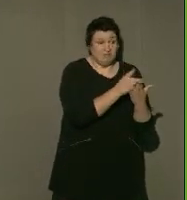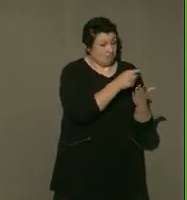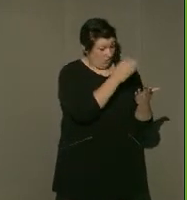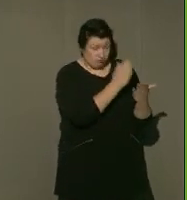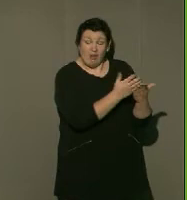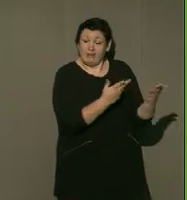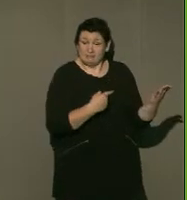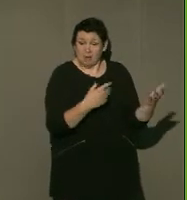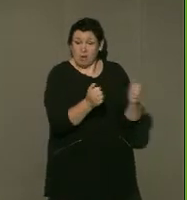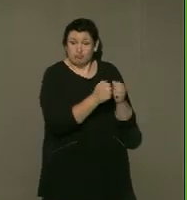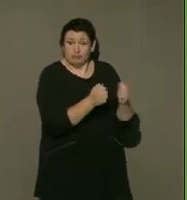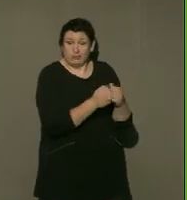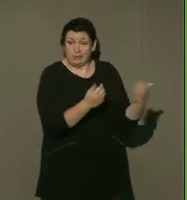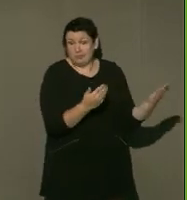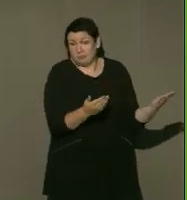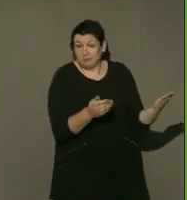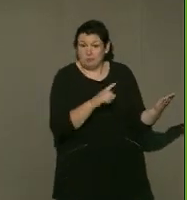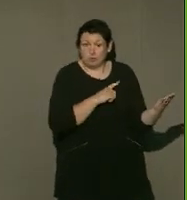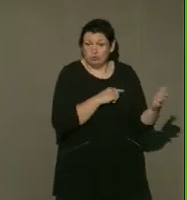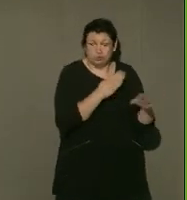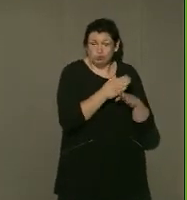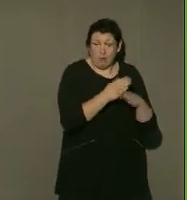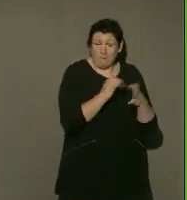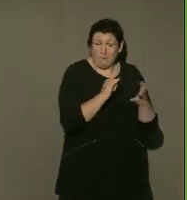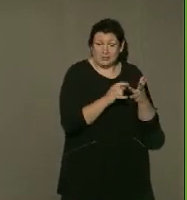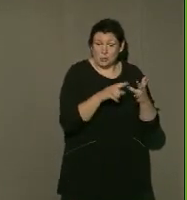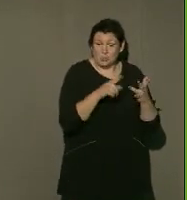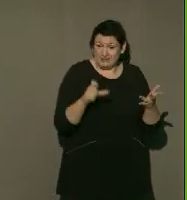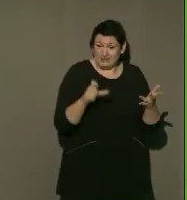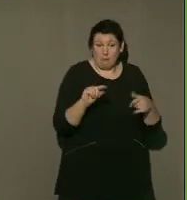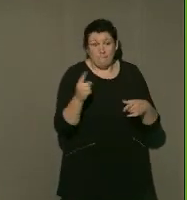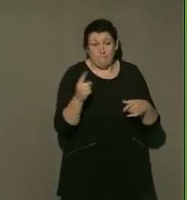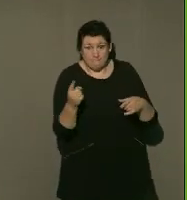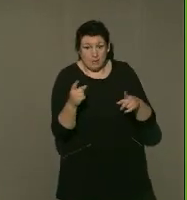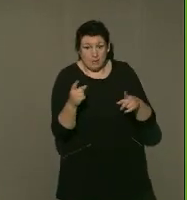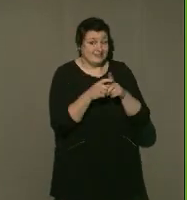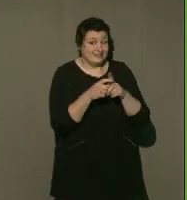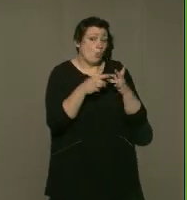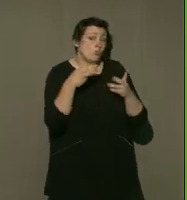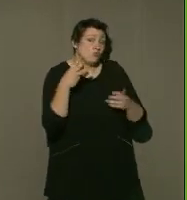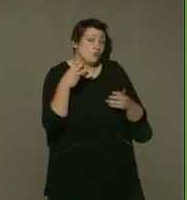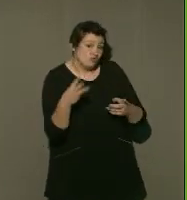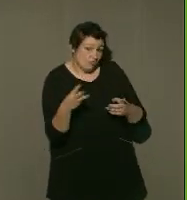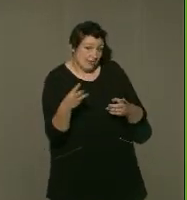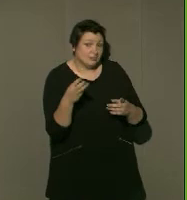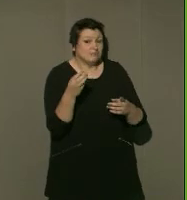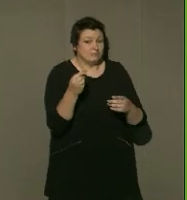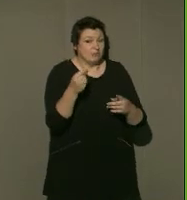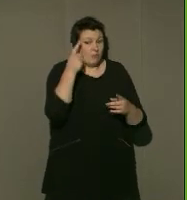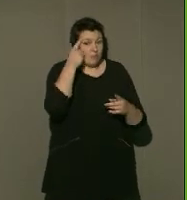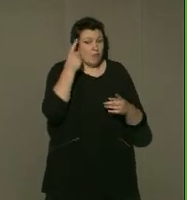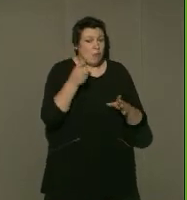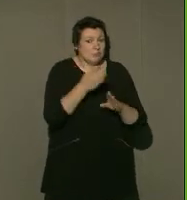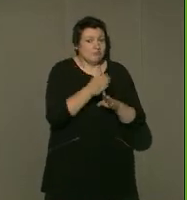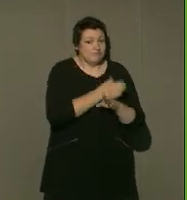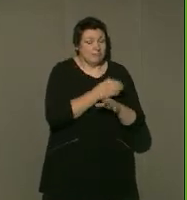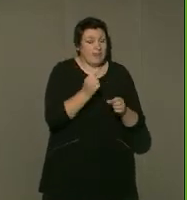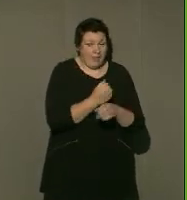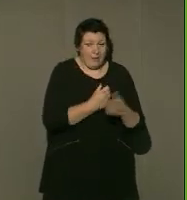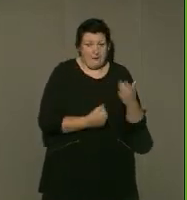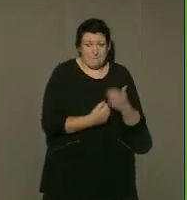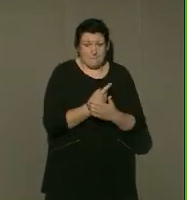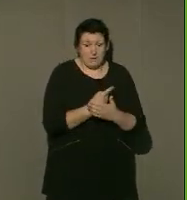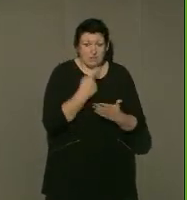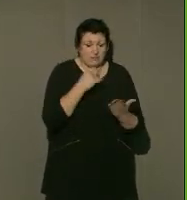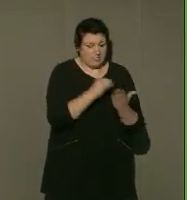because Can that's you wind not the up, job please, of SOC. Whereas for DO3, assumptions have been made, and therefore it's been ruled out